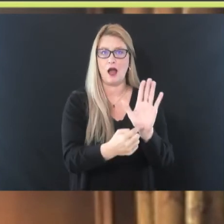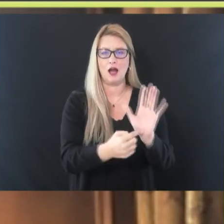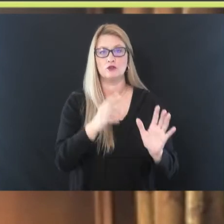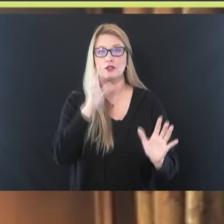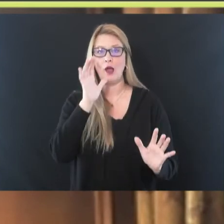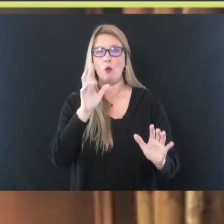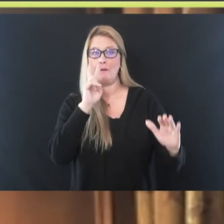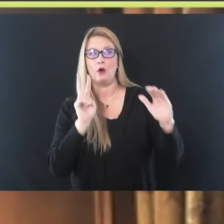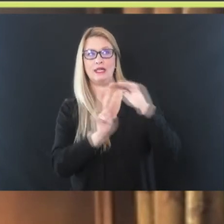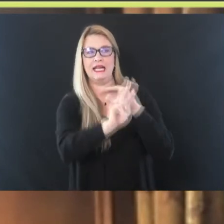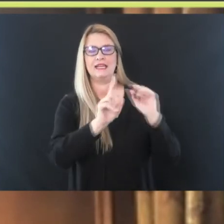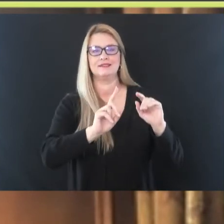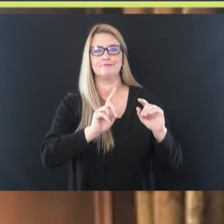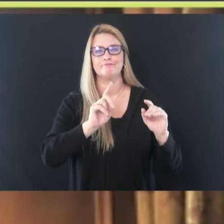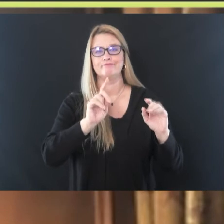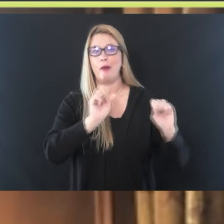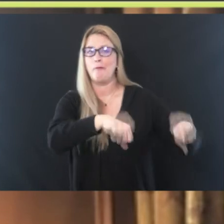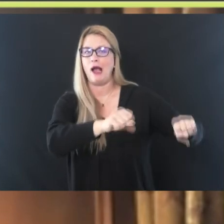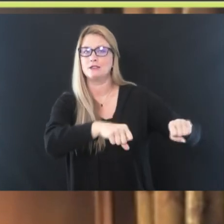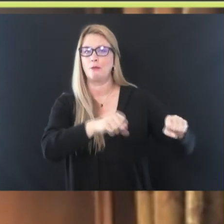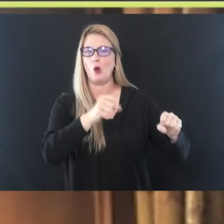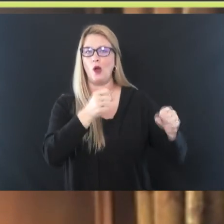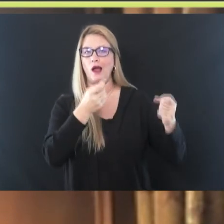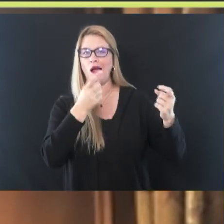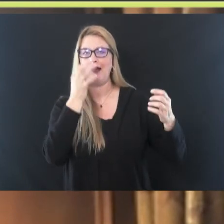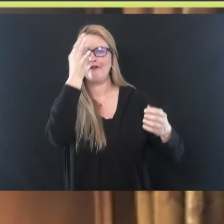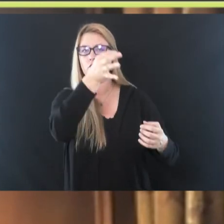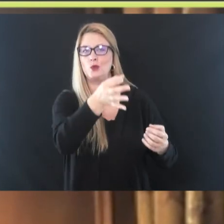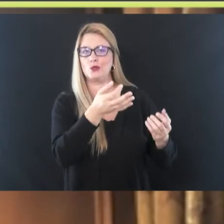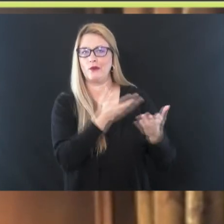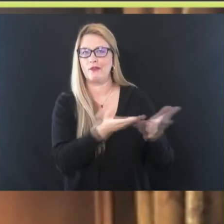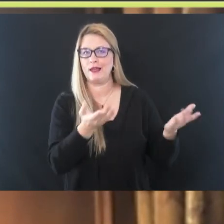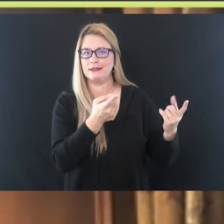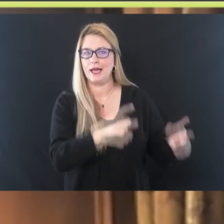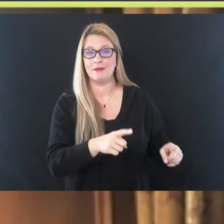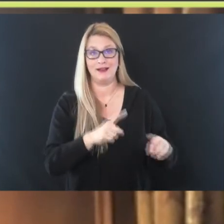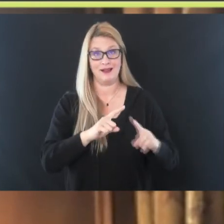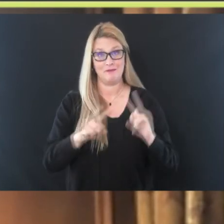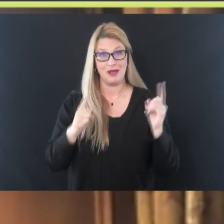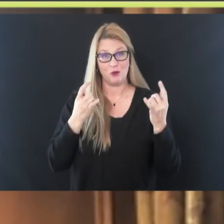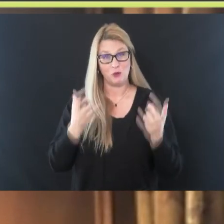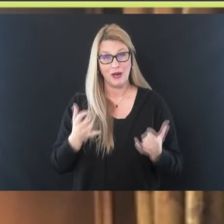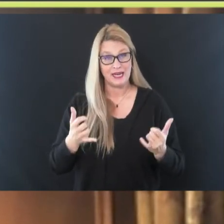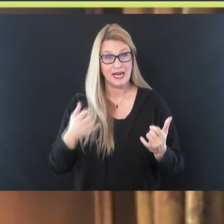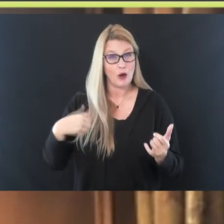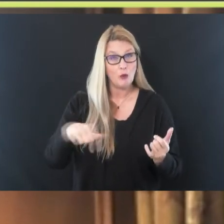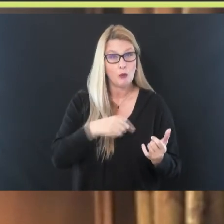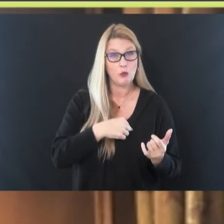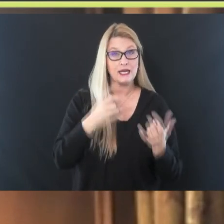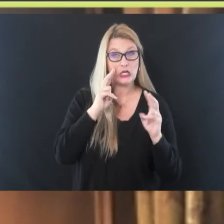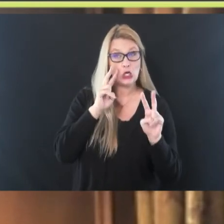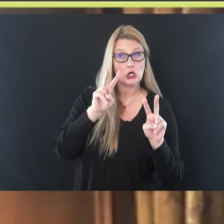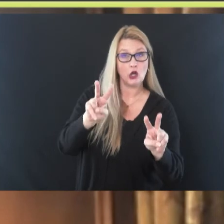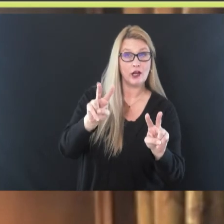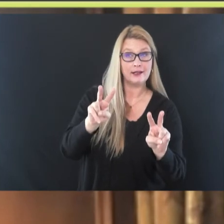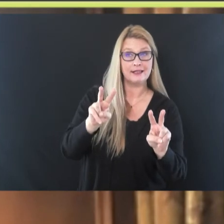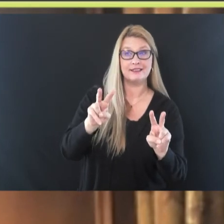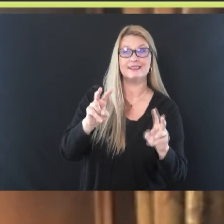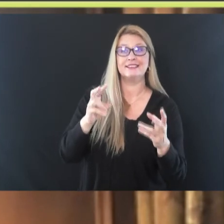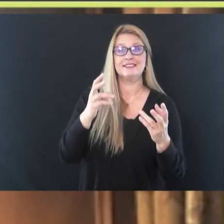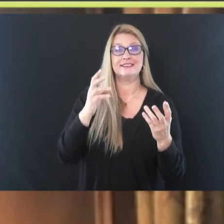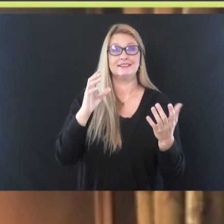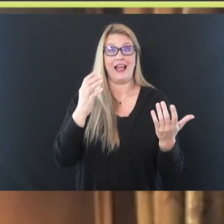different outcomes. But what's clear is it's really important for us to be very agile, to have very, very open